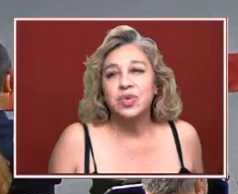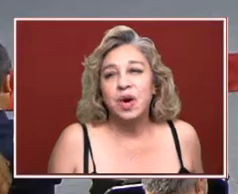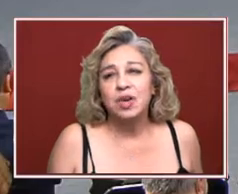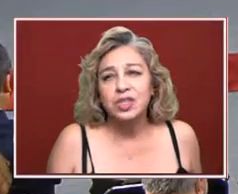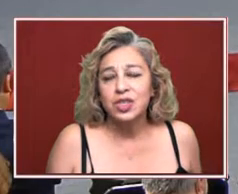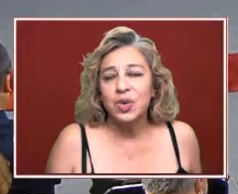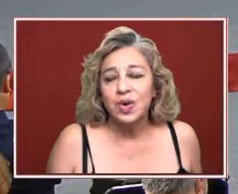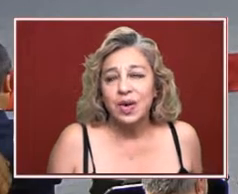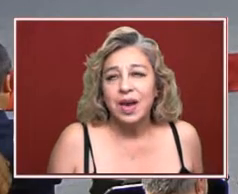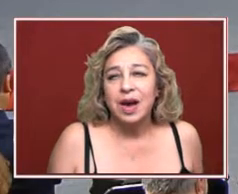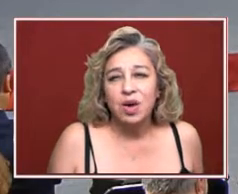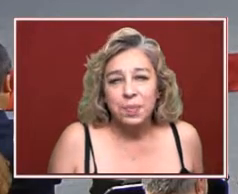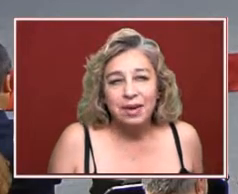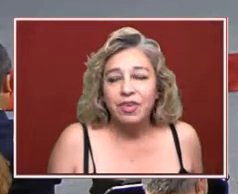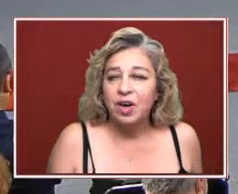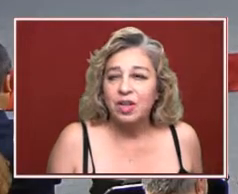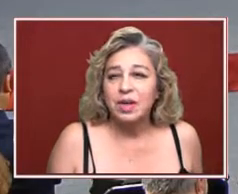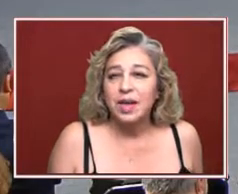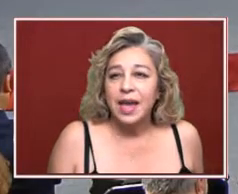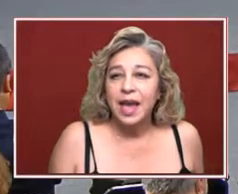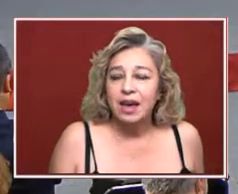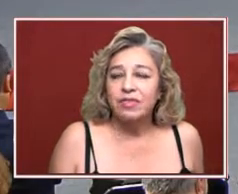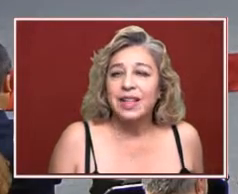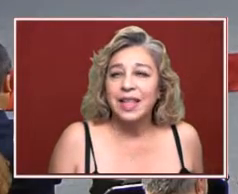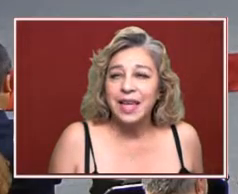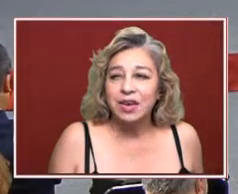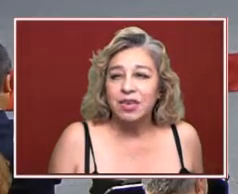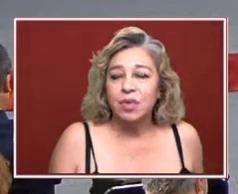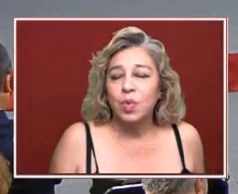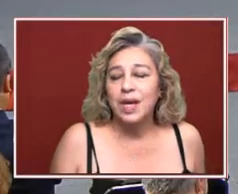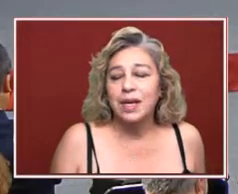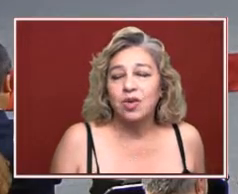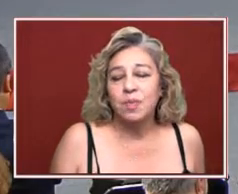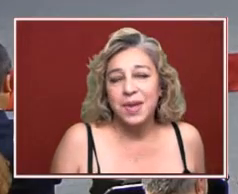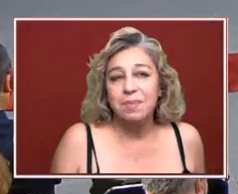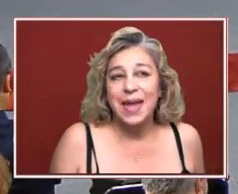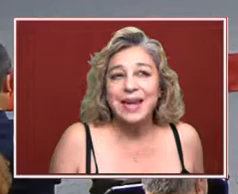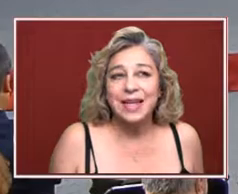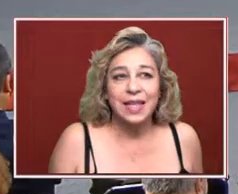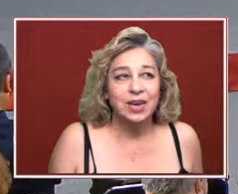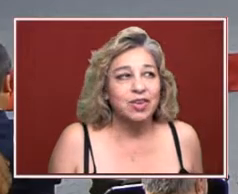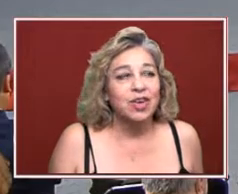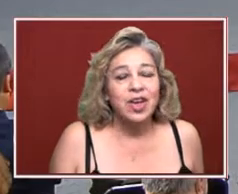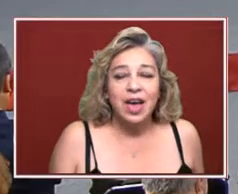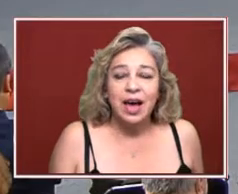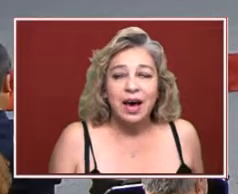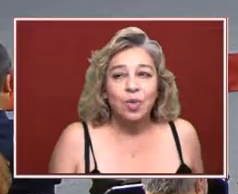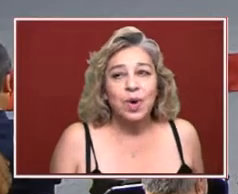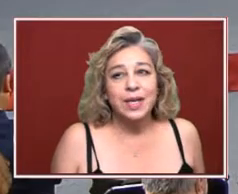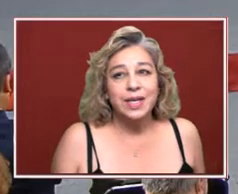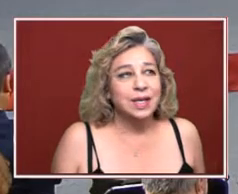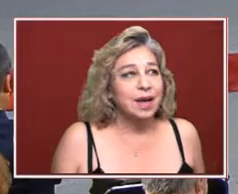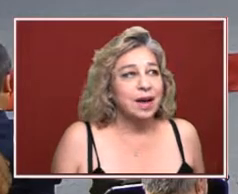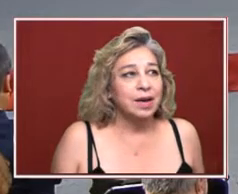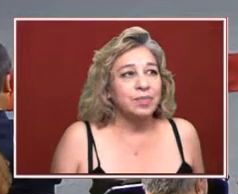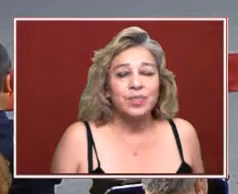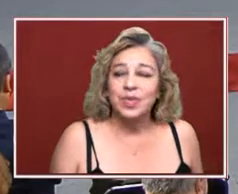And to also, above all, have clear what or be made clear